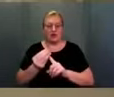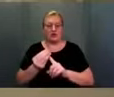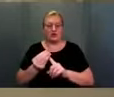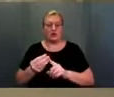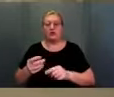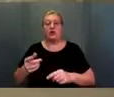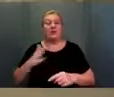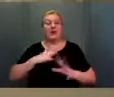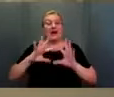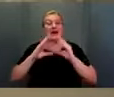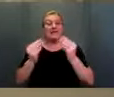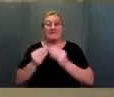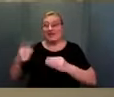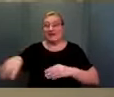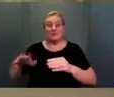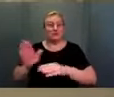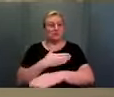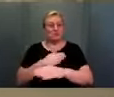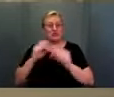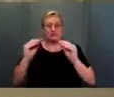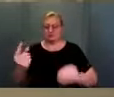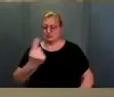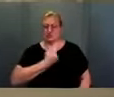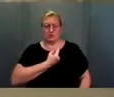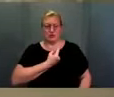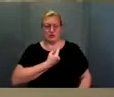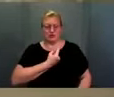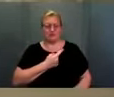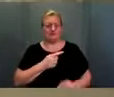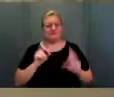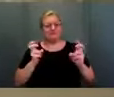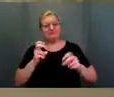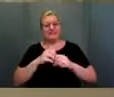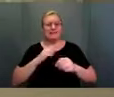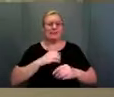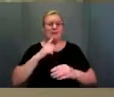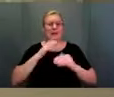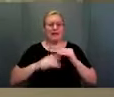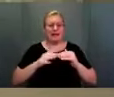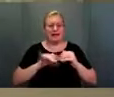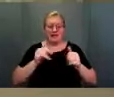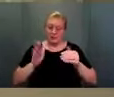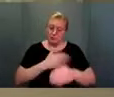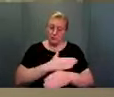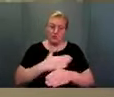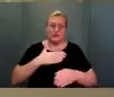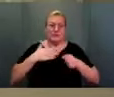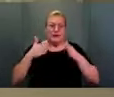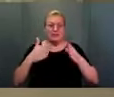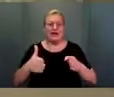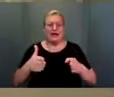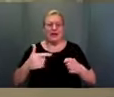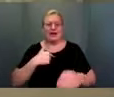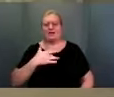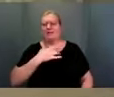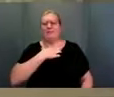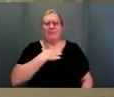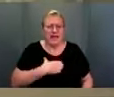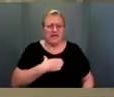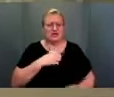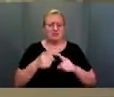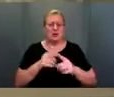my family ever did music. So it wasn't surprising to me that music would be my path. After all, I was so passionate about it, and you know